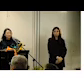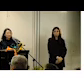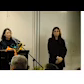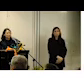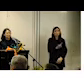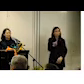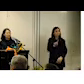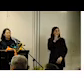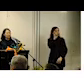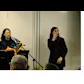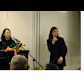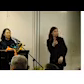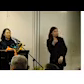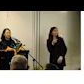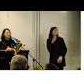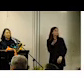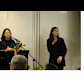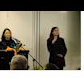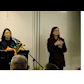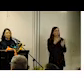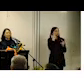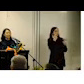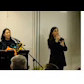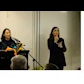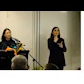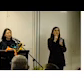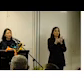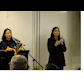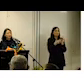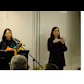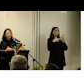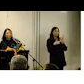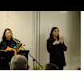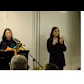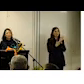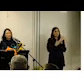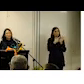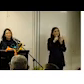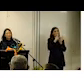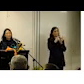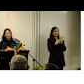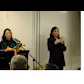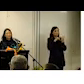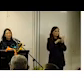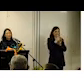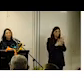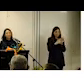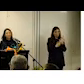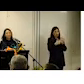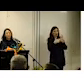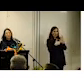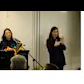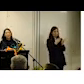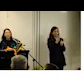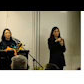So GABA inhibition is mediated by a type of protein called the GABA-A receptors. And GABA-A receptors are ion channels.